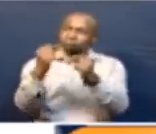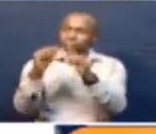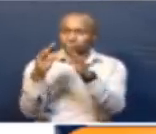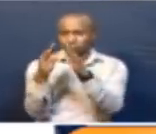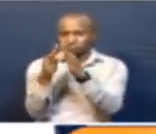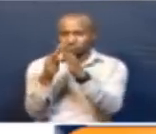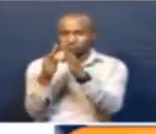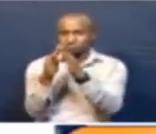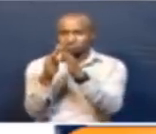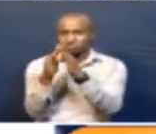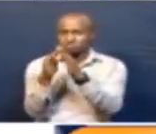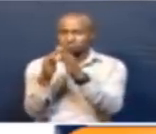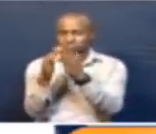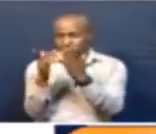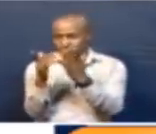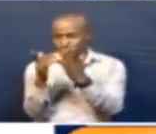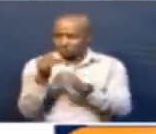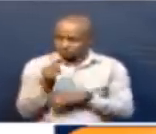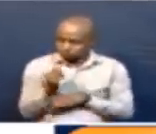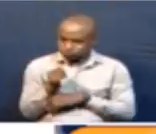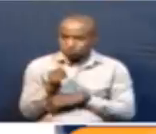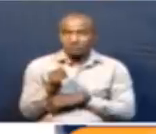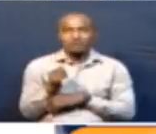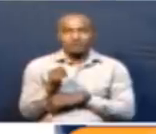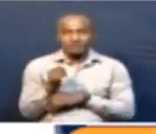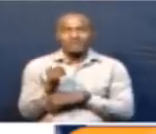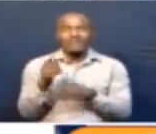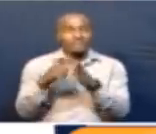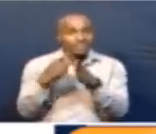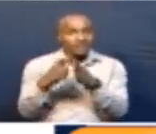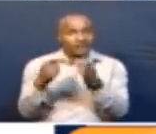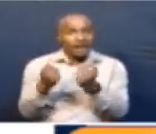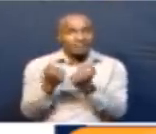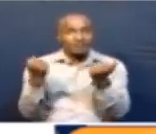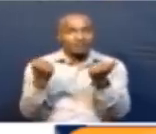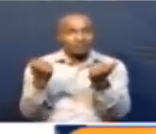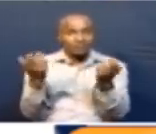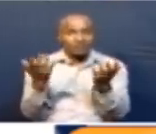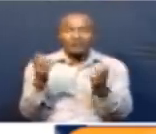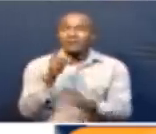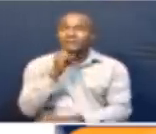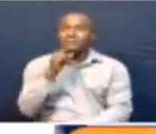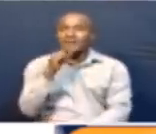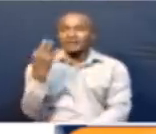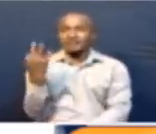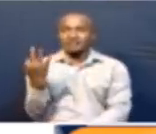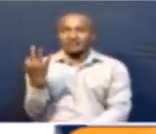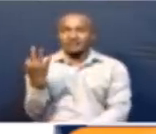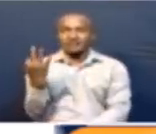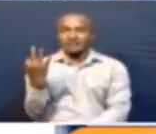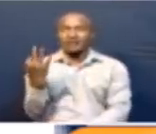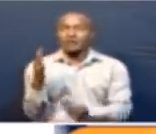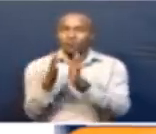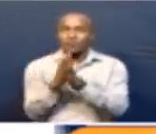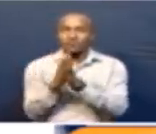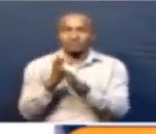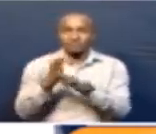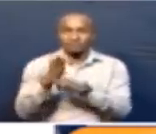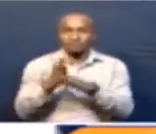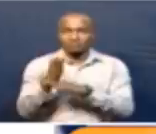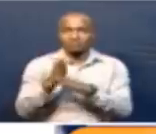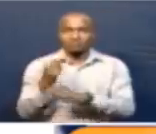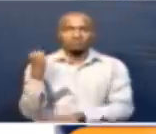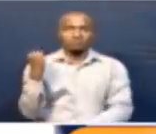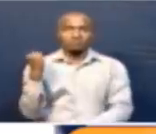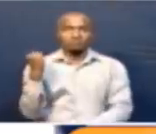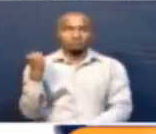relieve herself. The information that we're getting here so far is that there were three men there, allegedly with knives. They